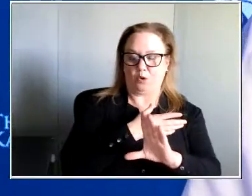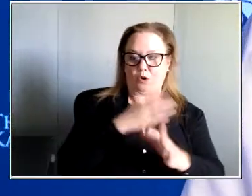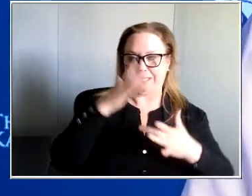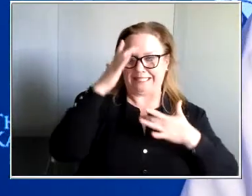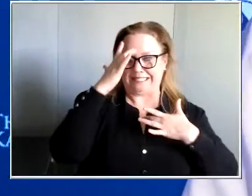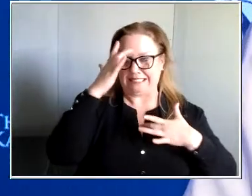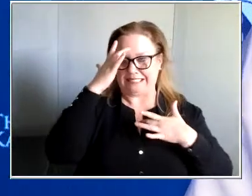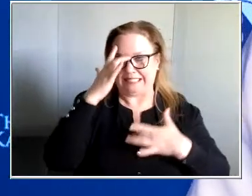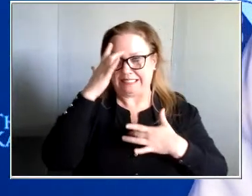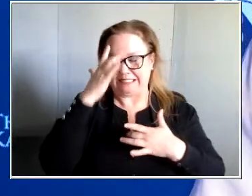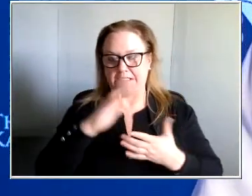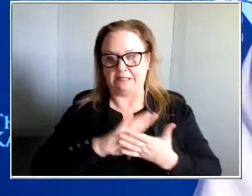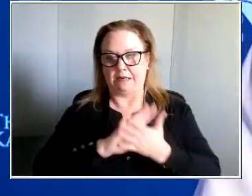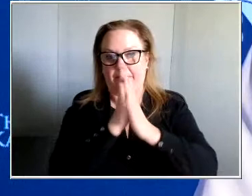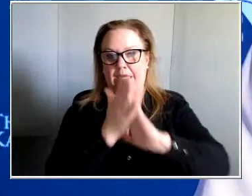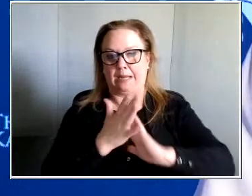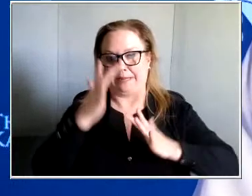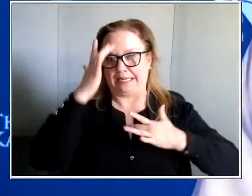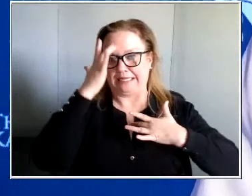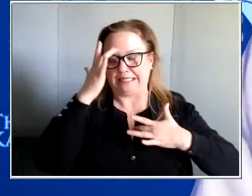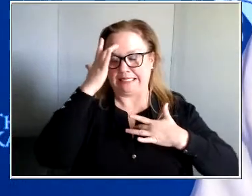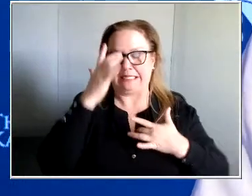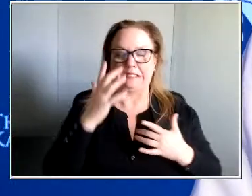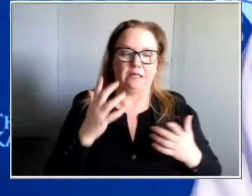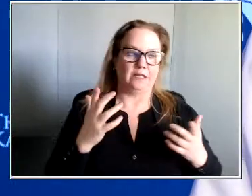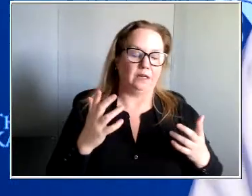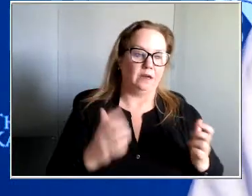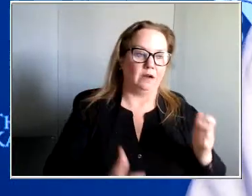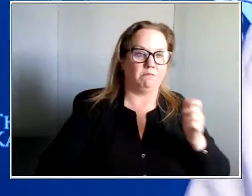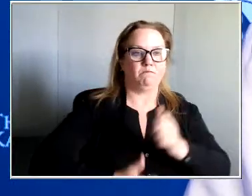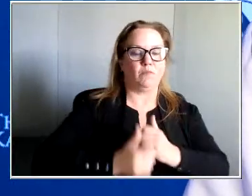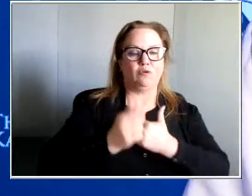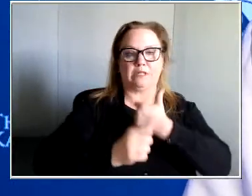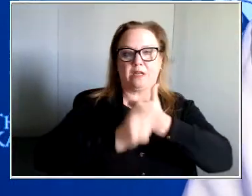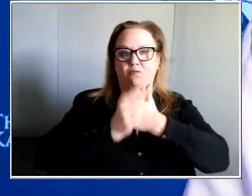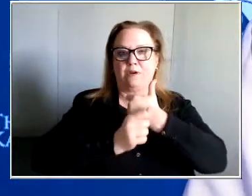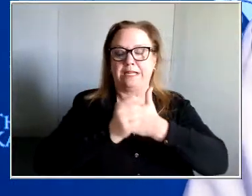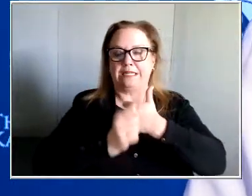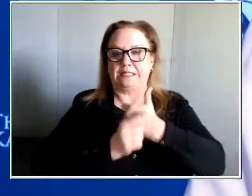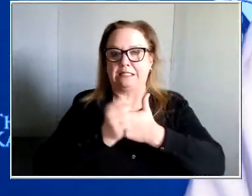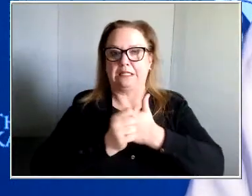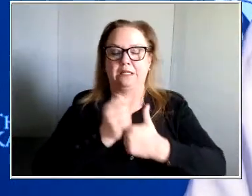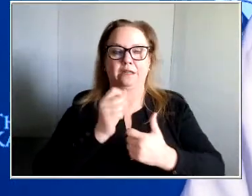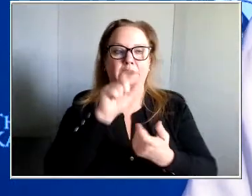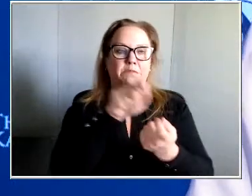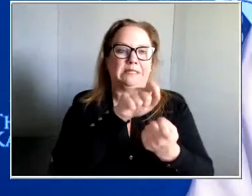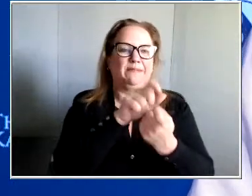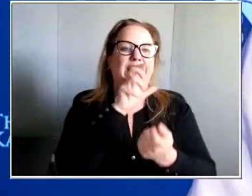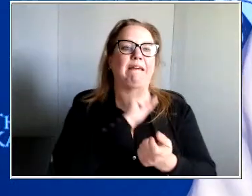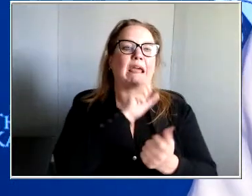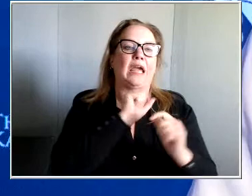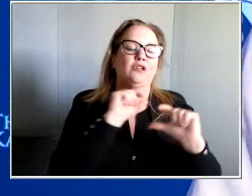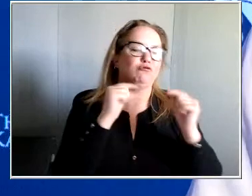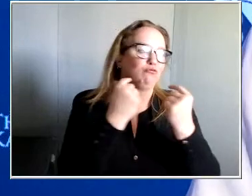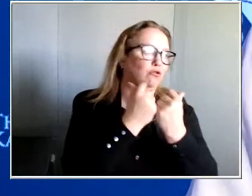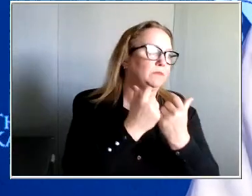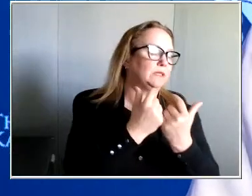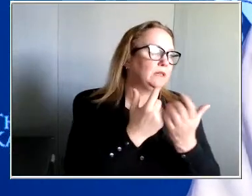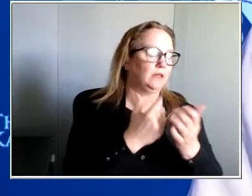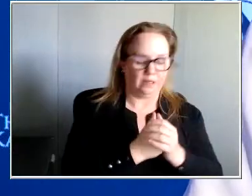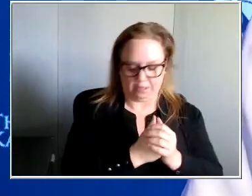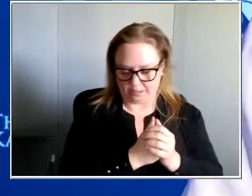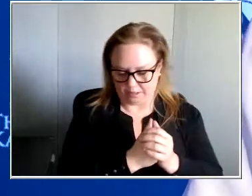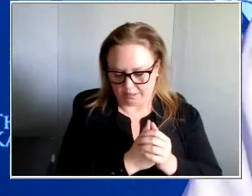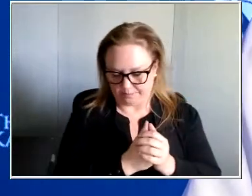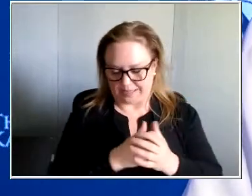really becoming a disease of those that are most at risk, those with, at certain age groups, as well as those that are immunosuppressed. And